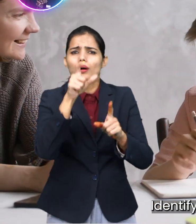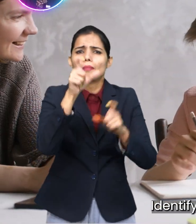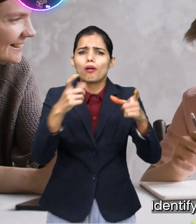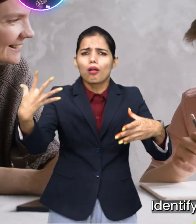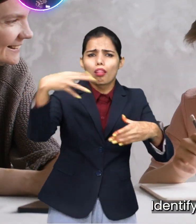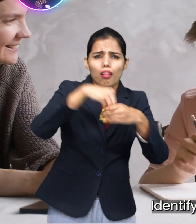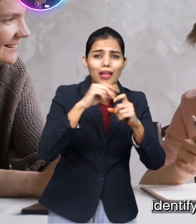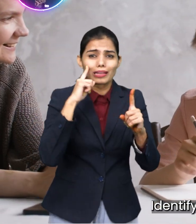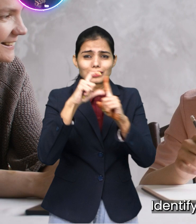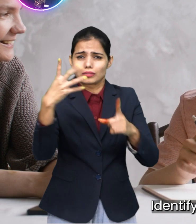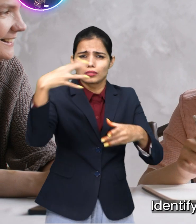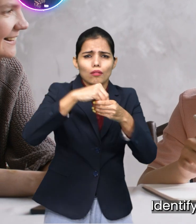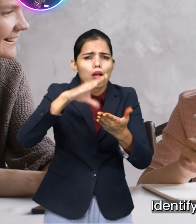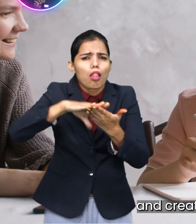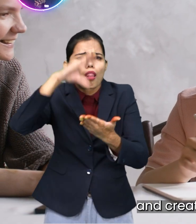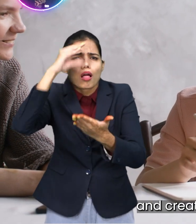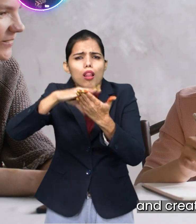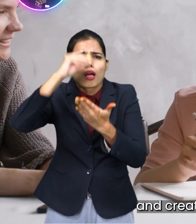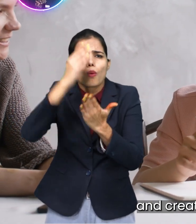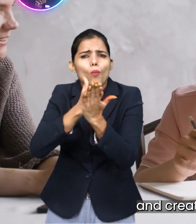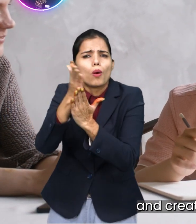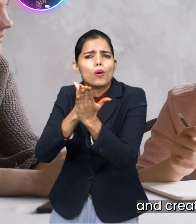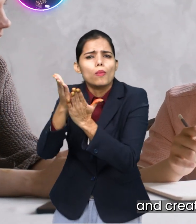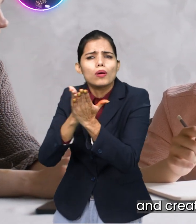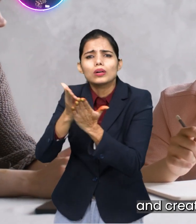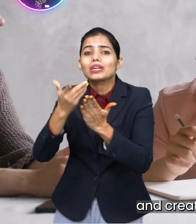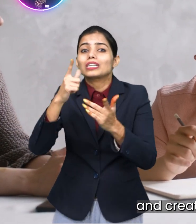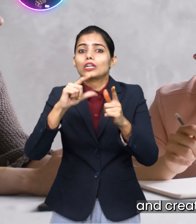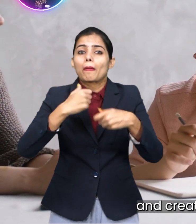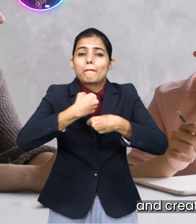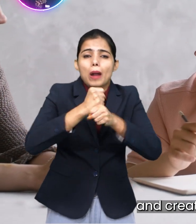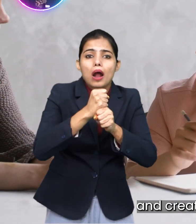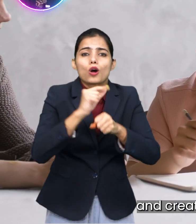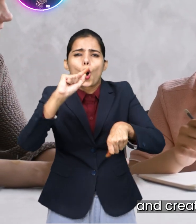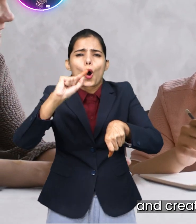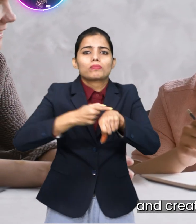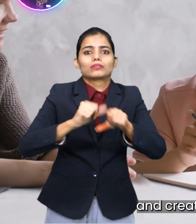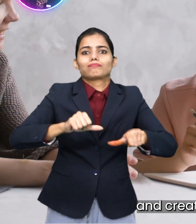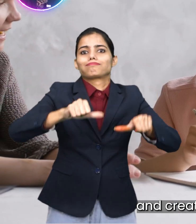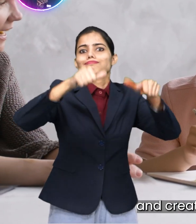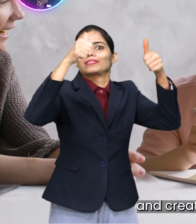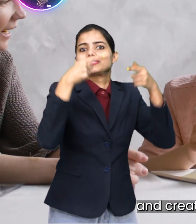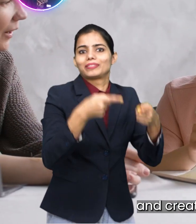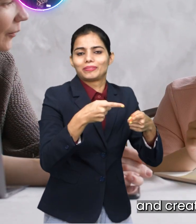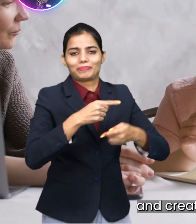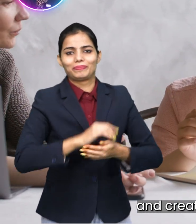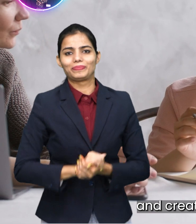Identify individual learning styles and create opportunities for success.